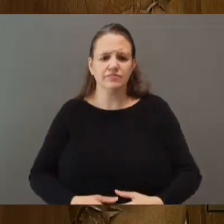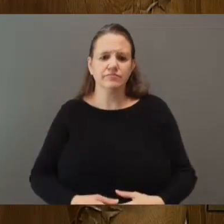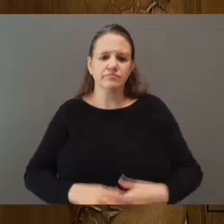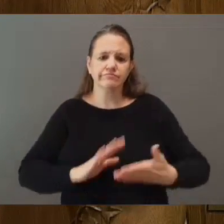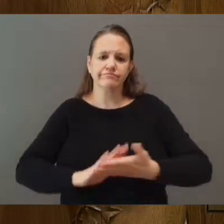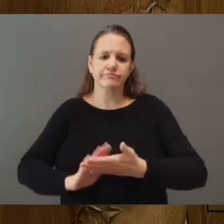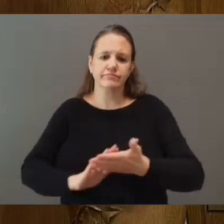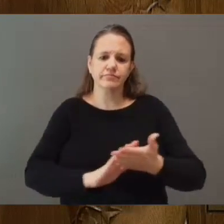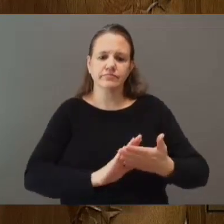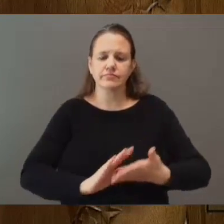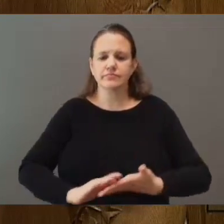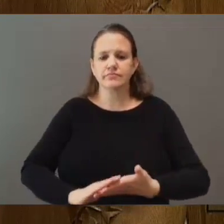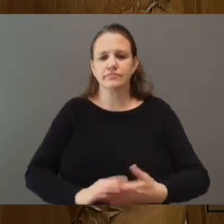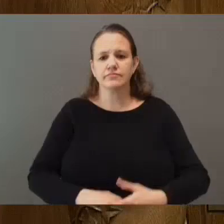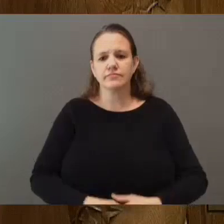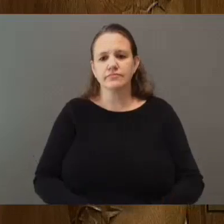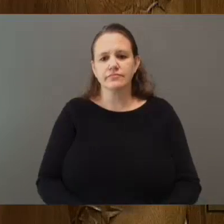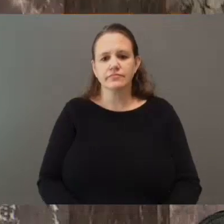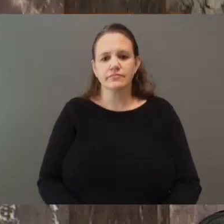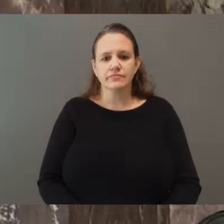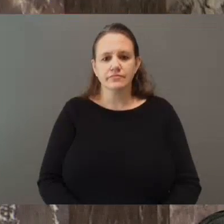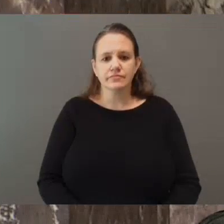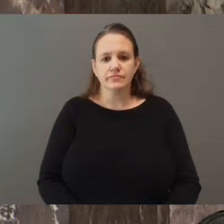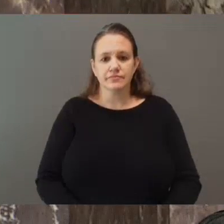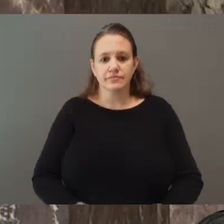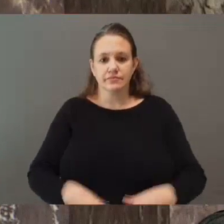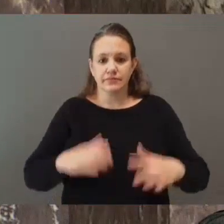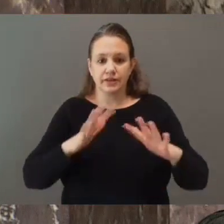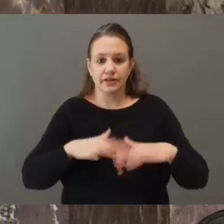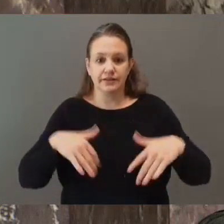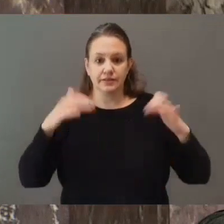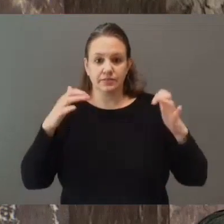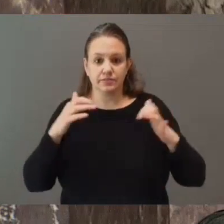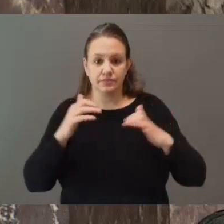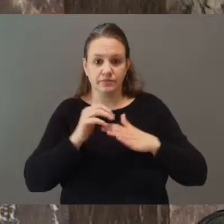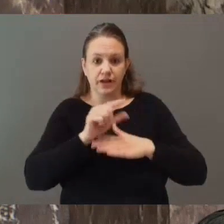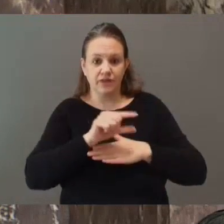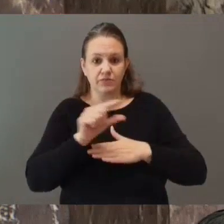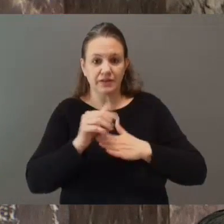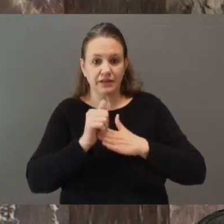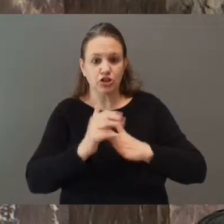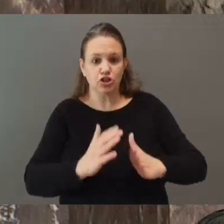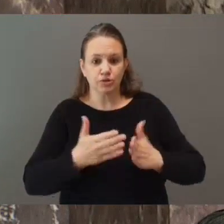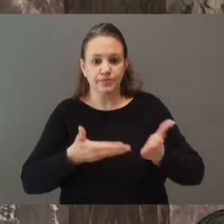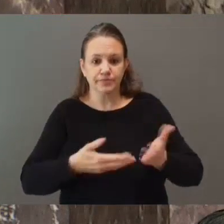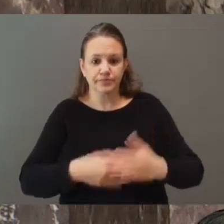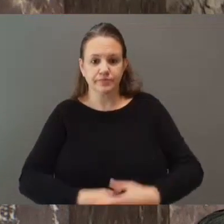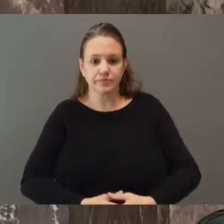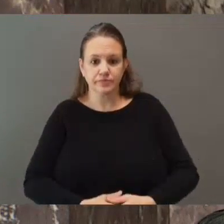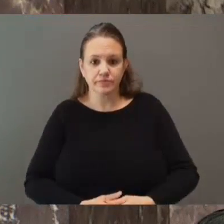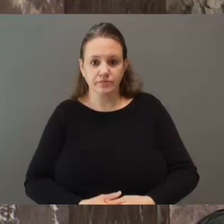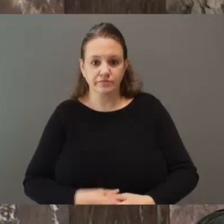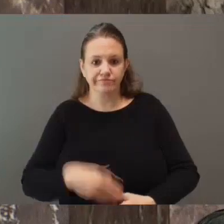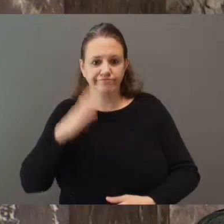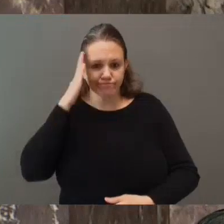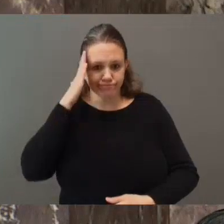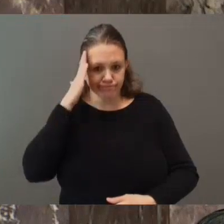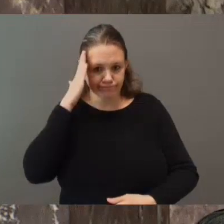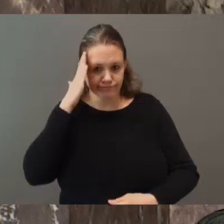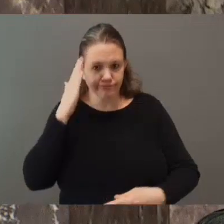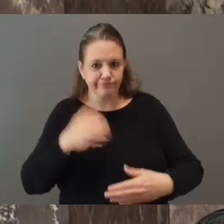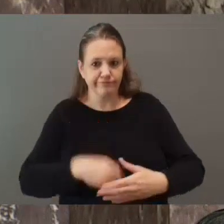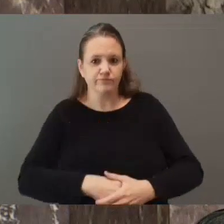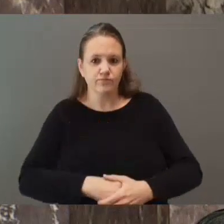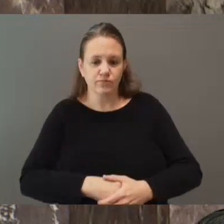Government House Leader. Thank you, Honourable Speaker. And no doubt the challenges that are being faced with global inflation and high interest rates are having a